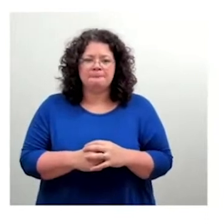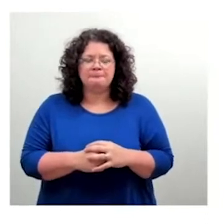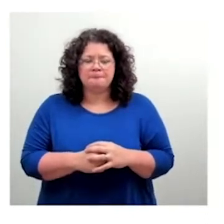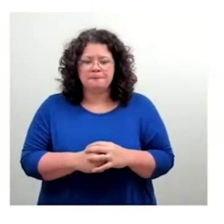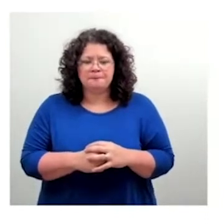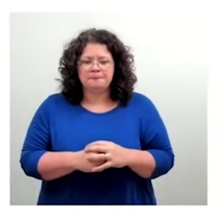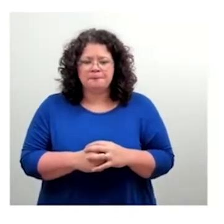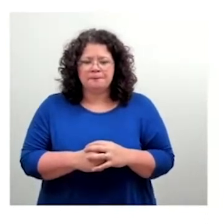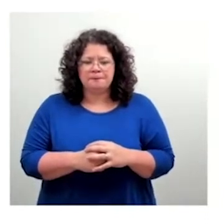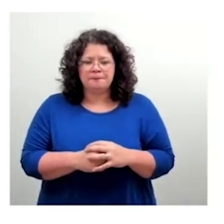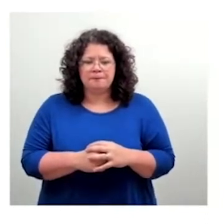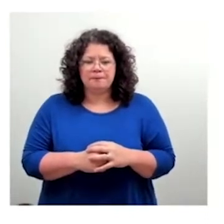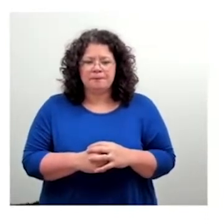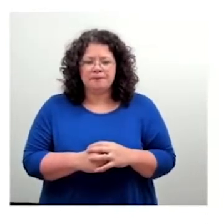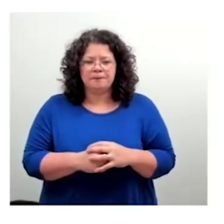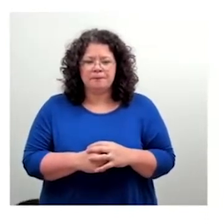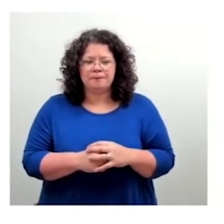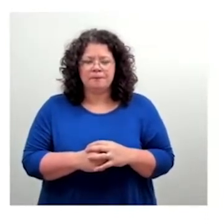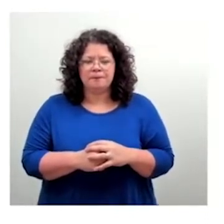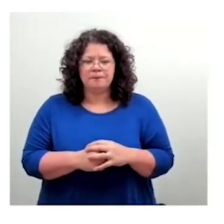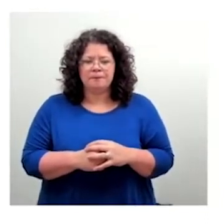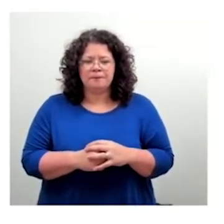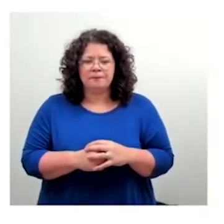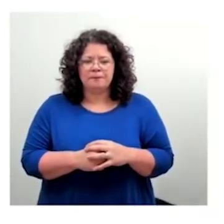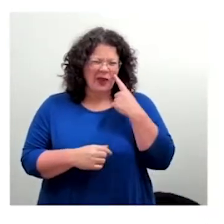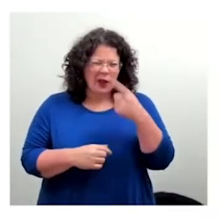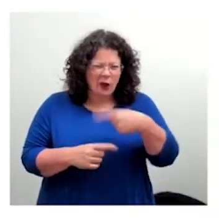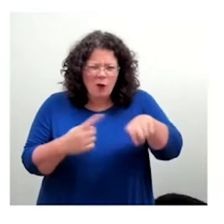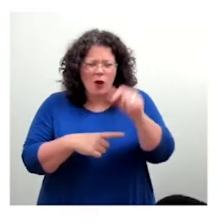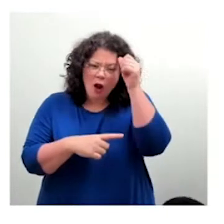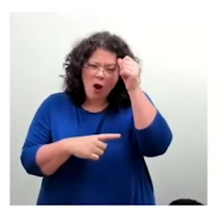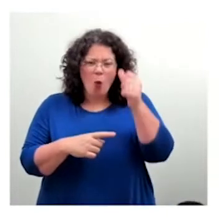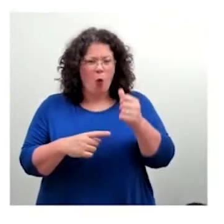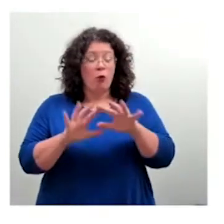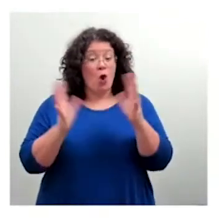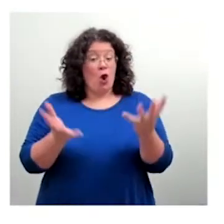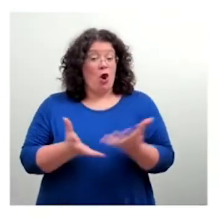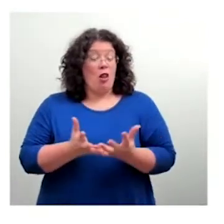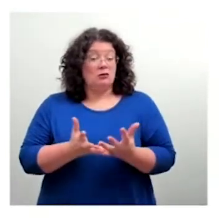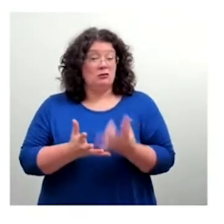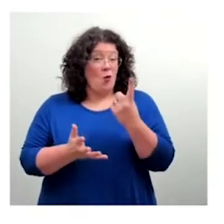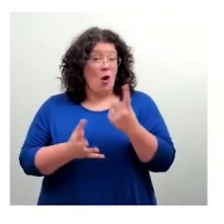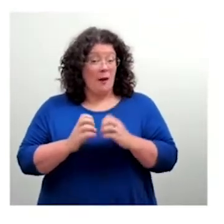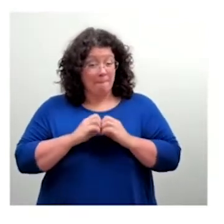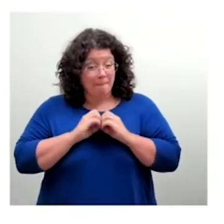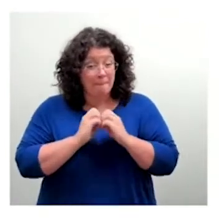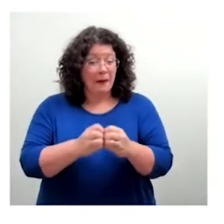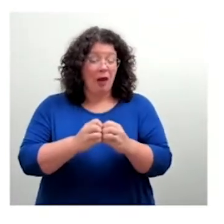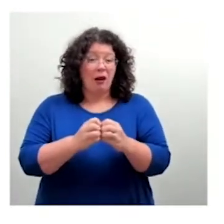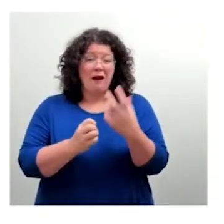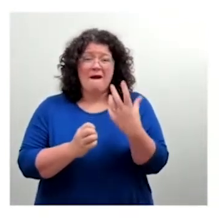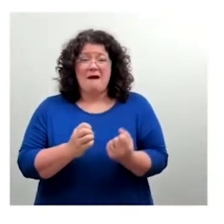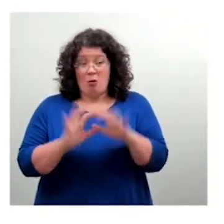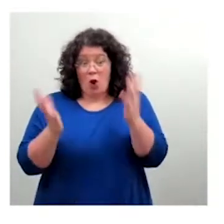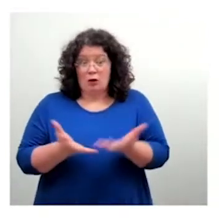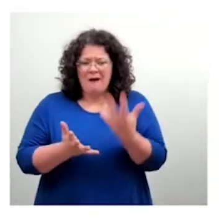people who have one form of disability or another, and many of whom benefit from the use of assistive technology. But only a